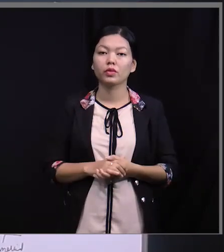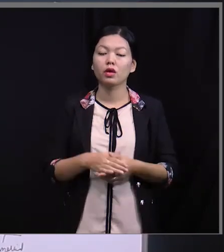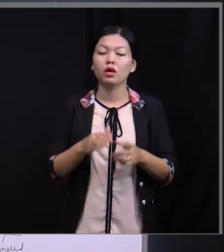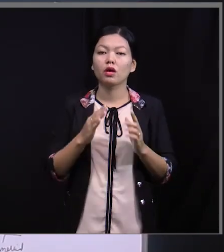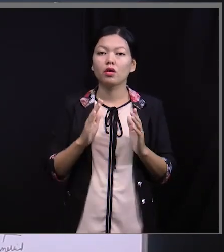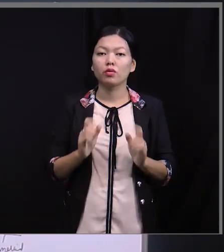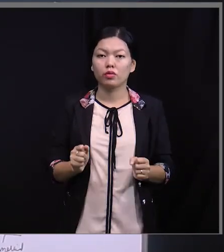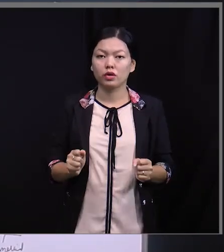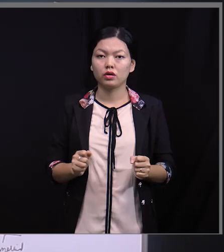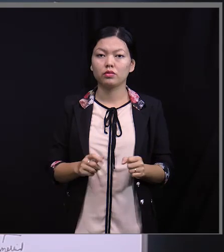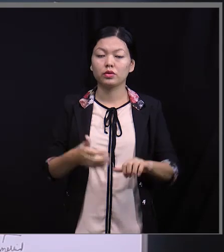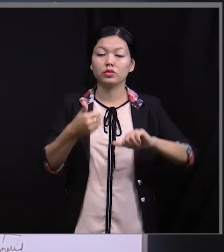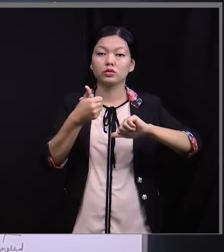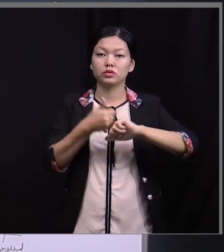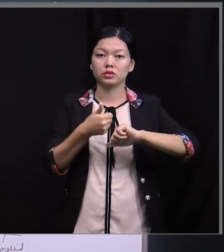because profit is